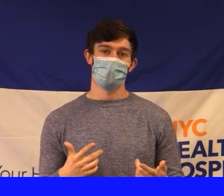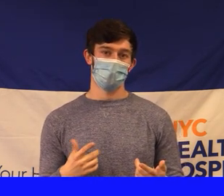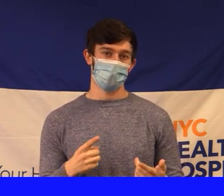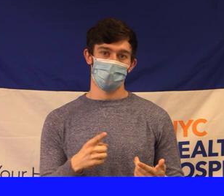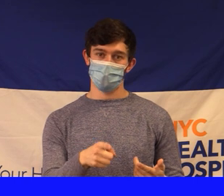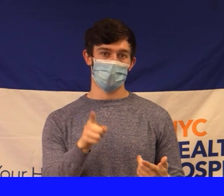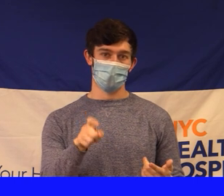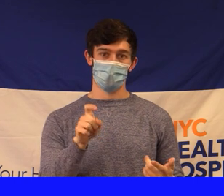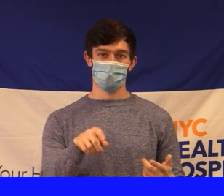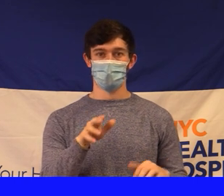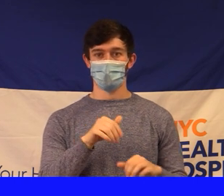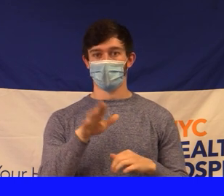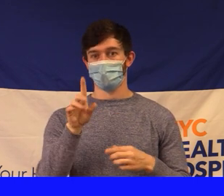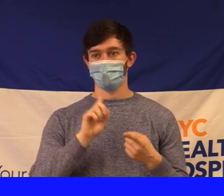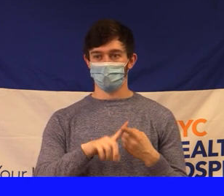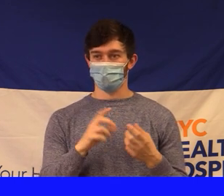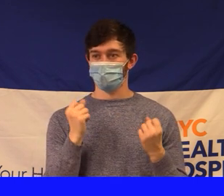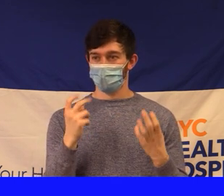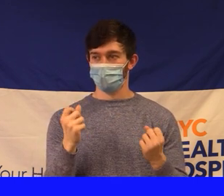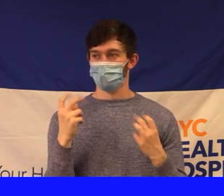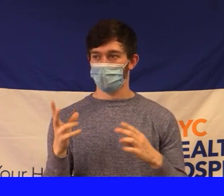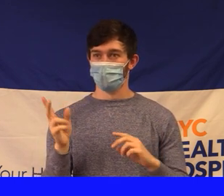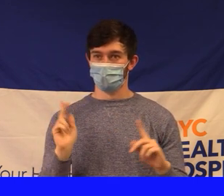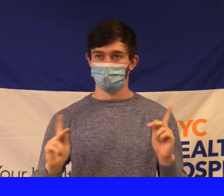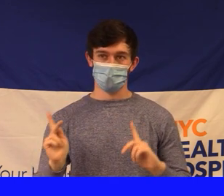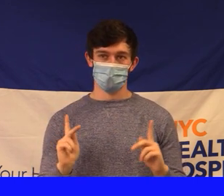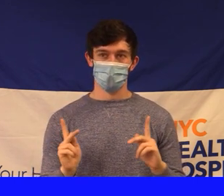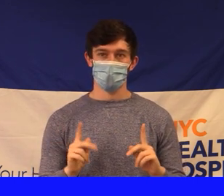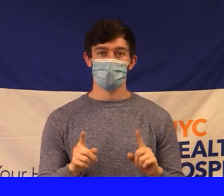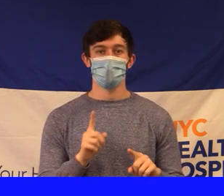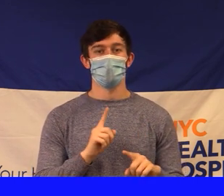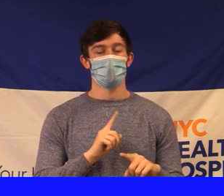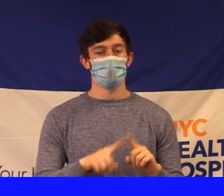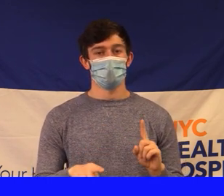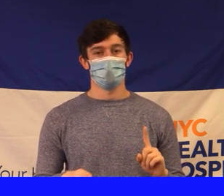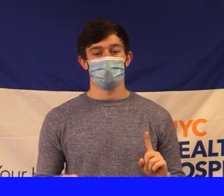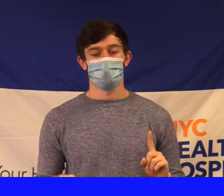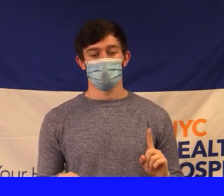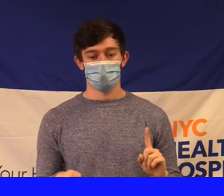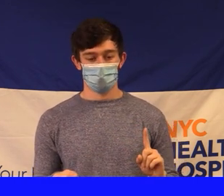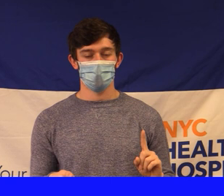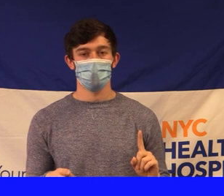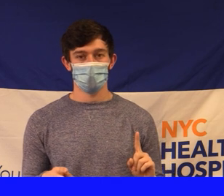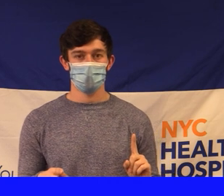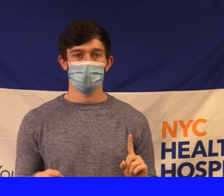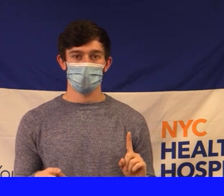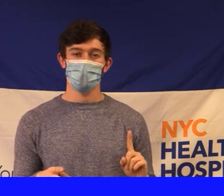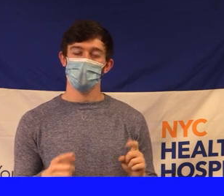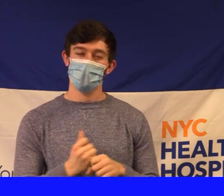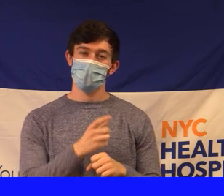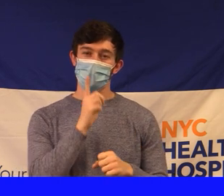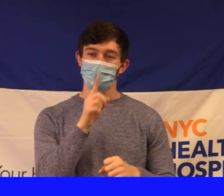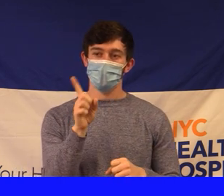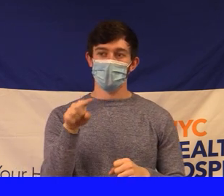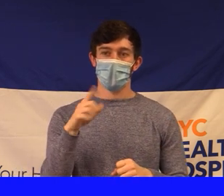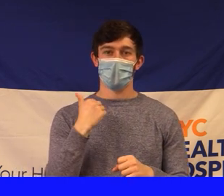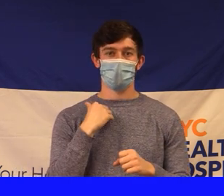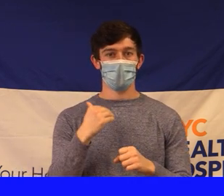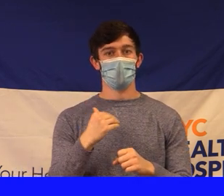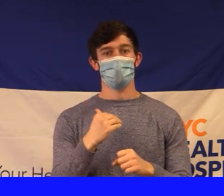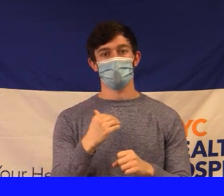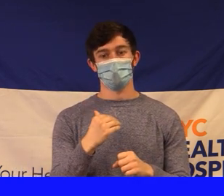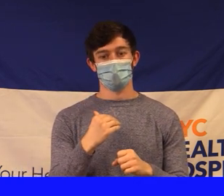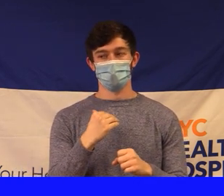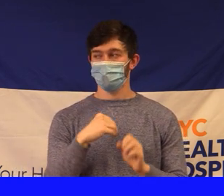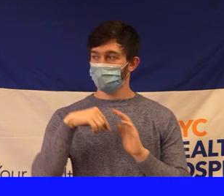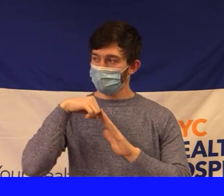send it to several different mechanic shops, but and certify them and make sure that they go to a rigorous training. I think